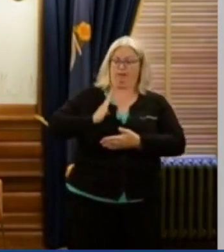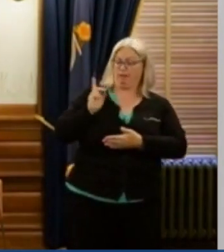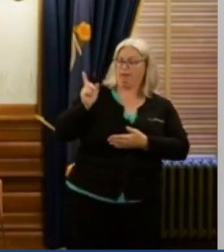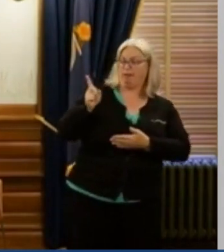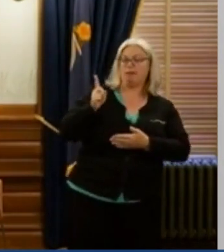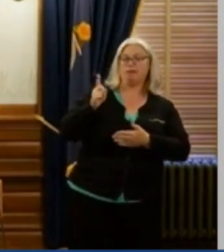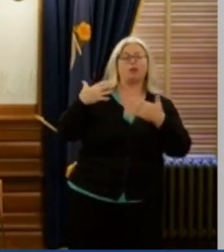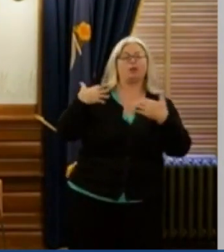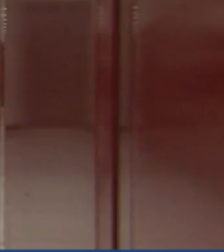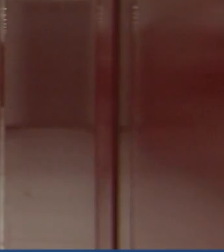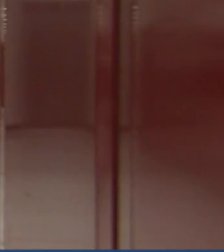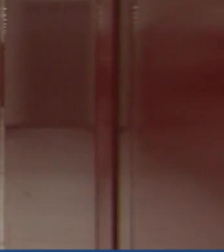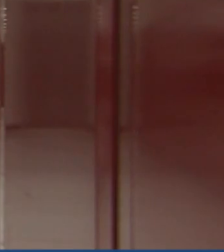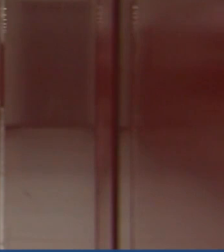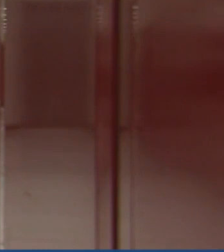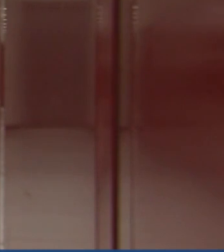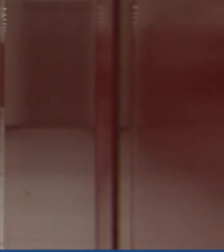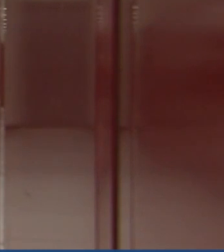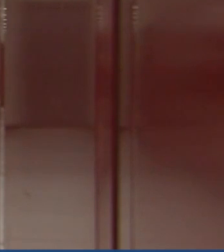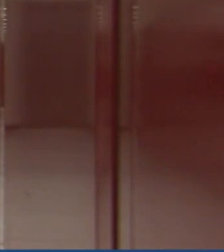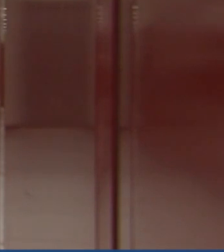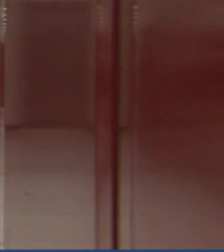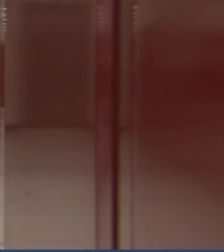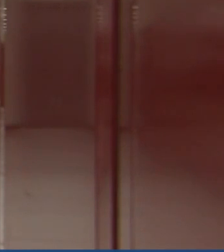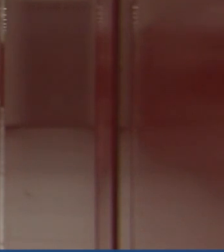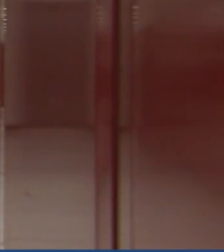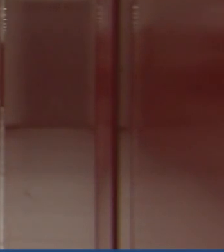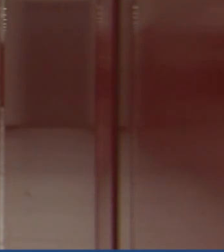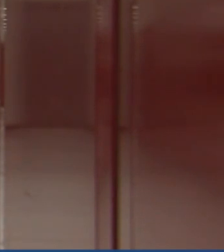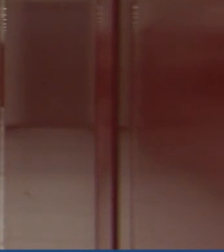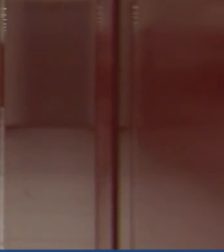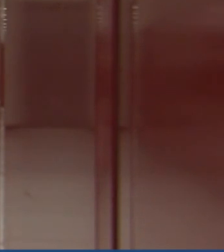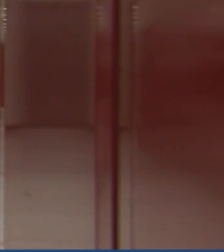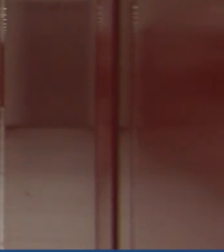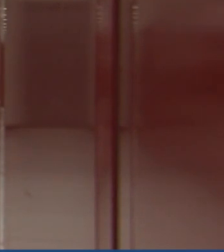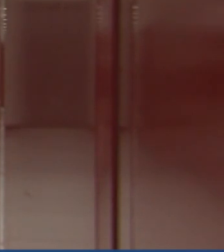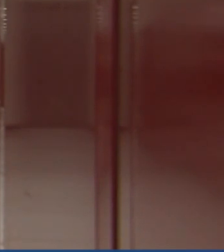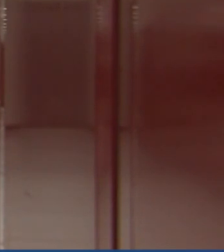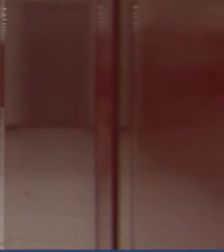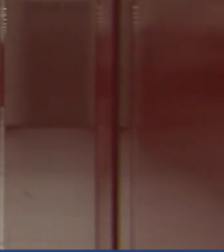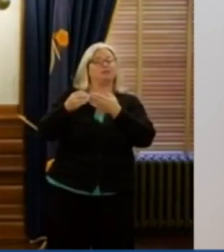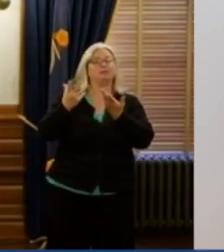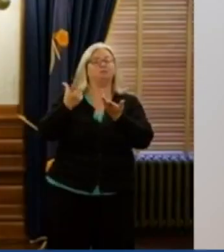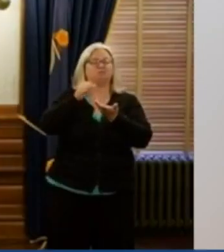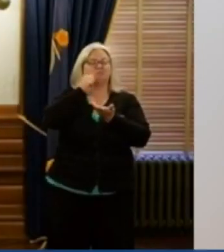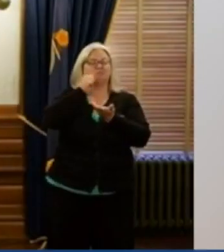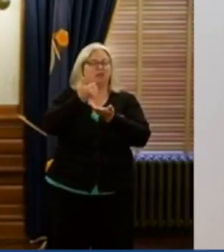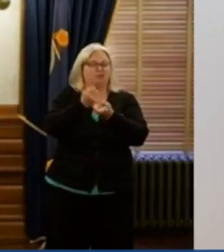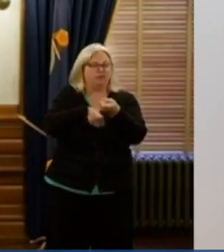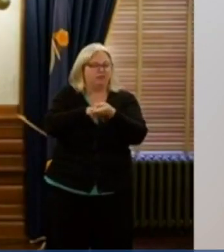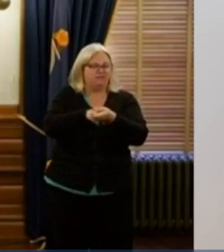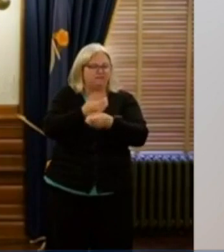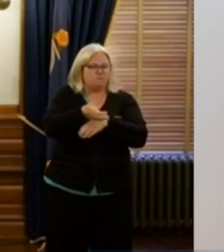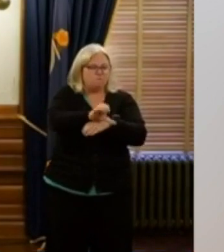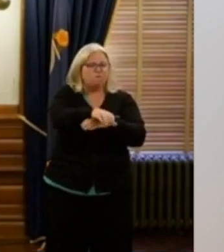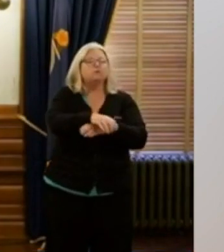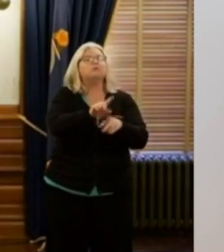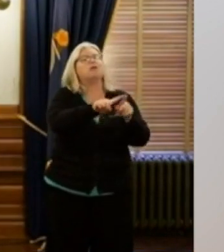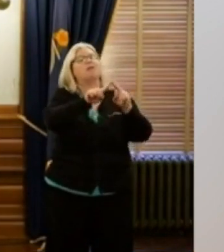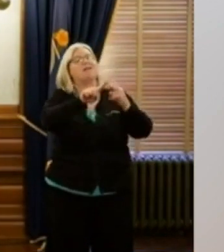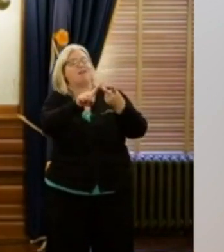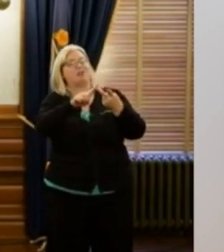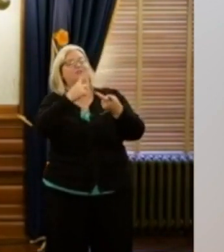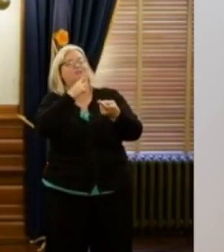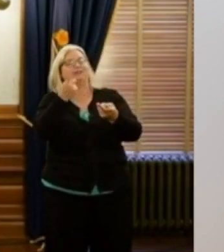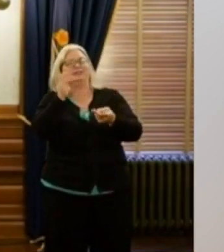a press conference, Governor Kelly said this will give school districts time to get hand sanitizer, masks, and thermometers. I will also issue an executive